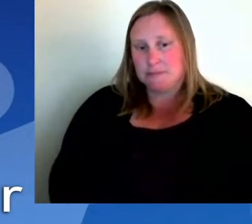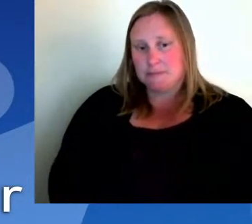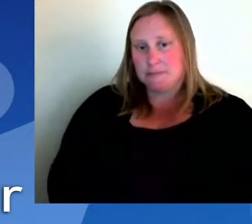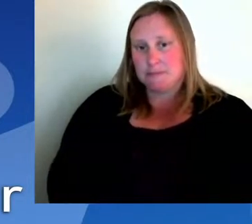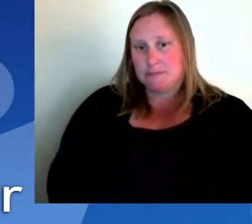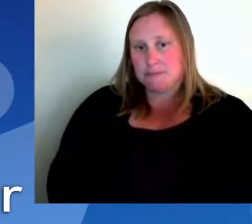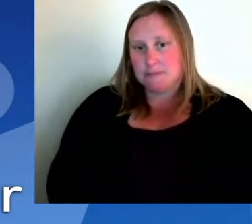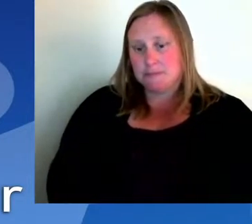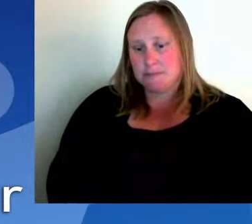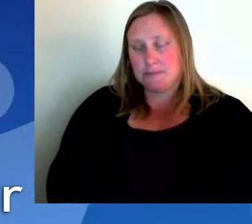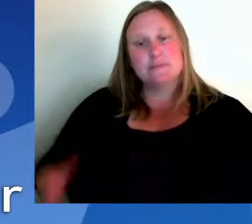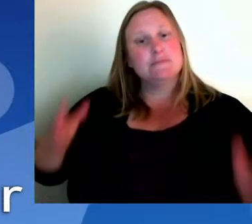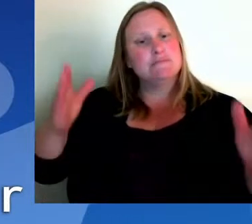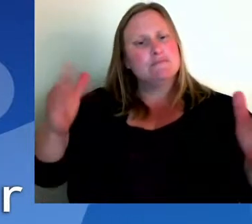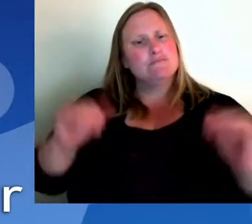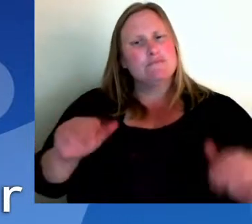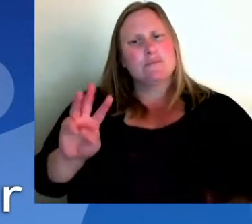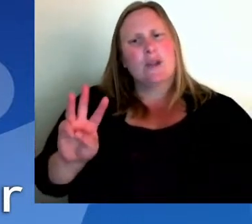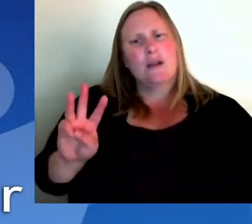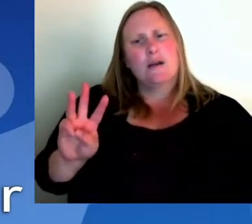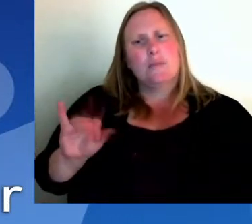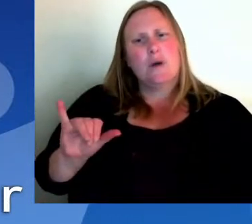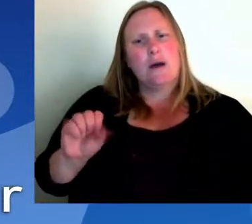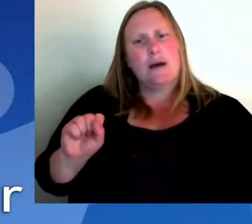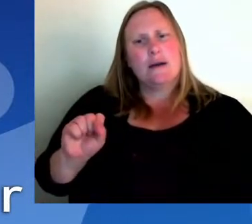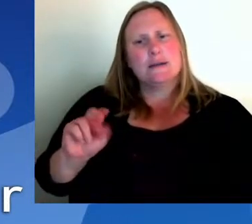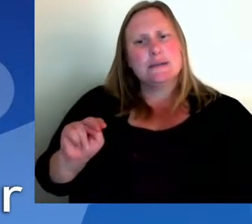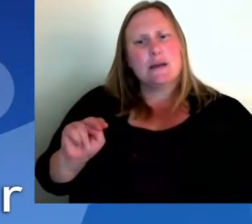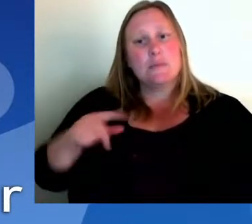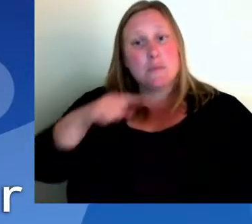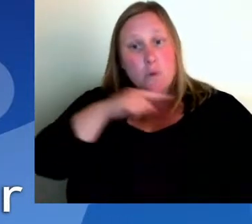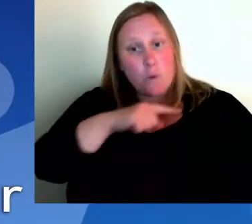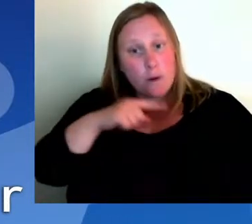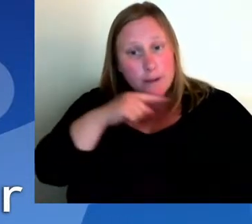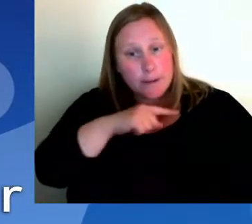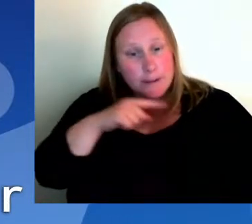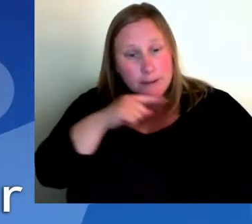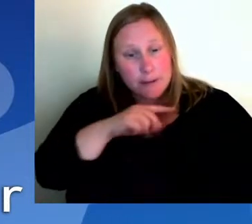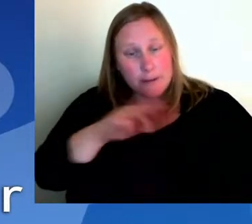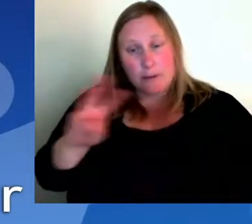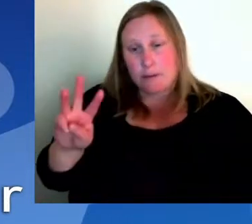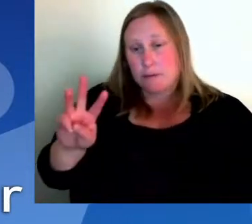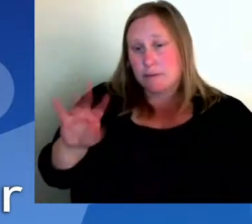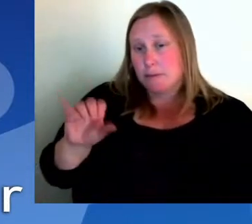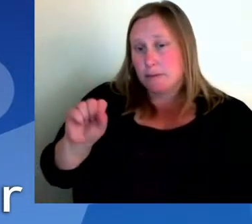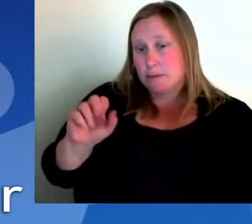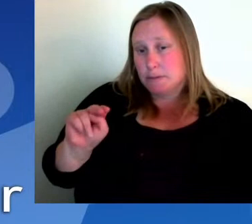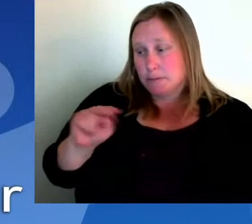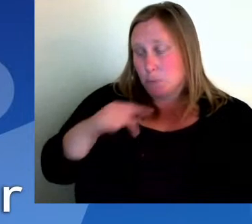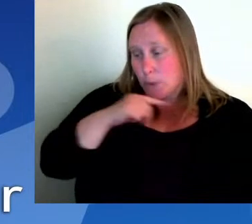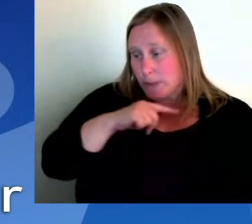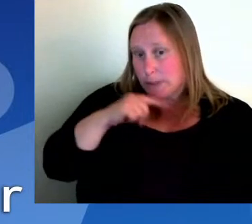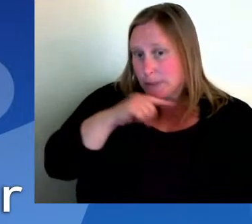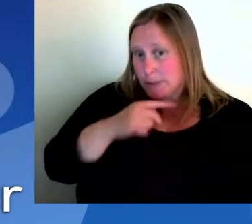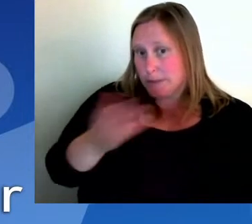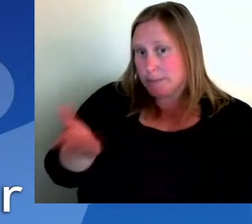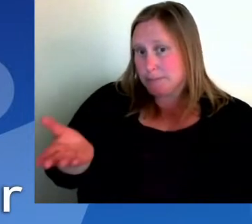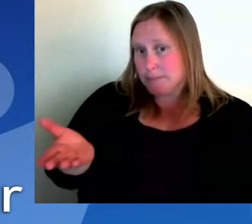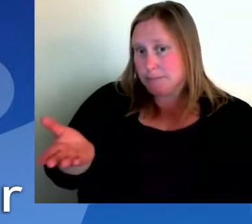All right, how about WISN in Milwaukee? Nick Bohr, WISN in Milwaukee.